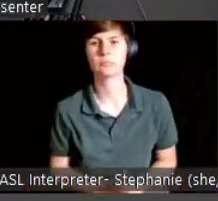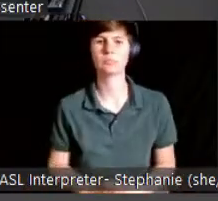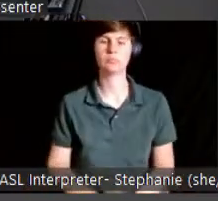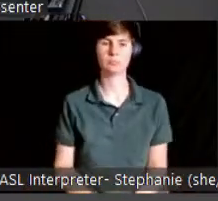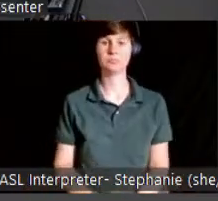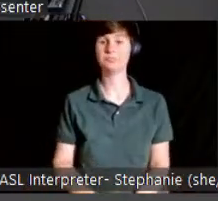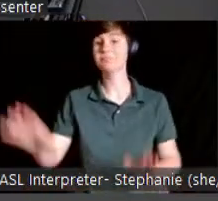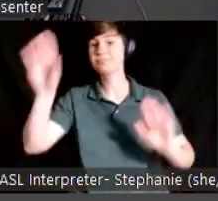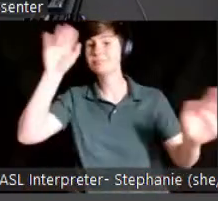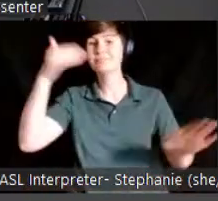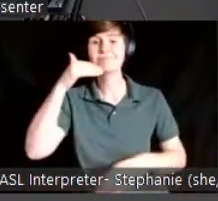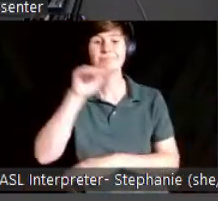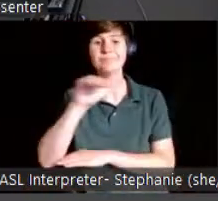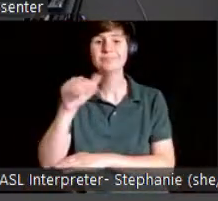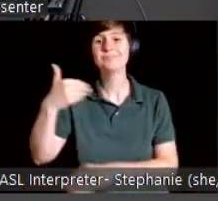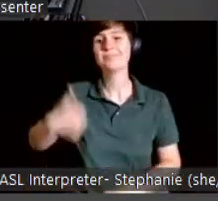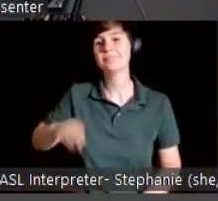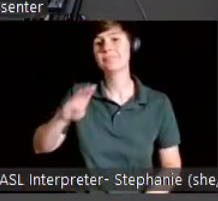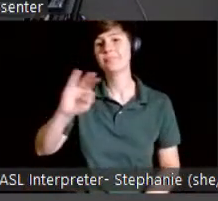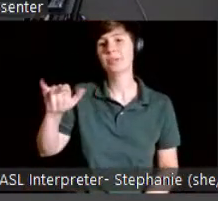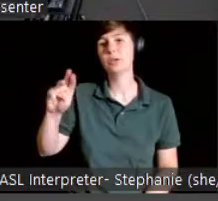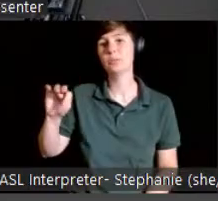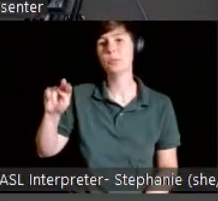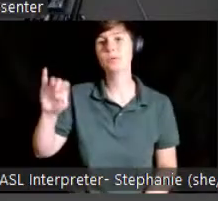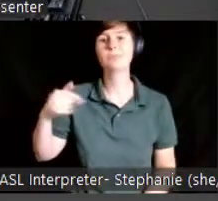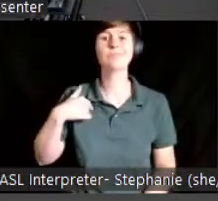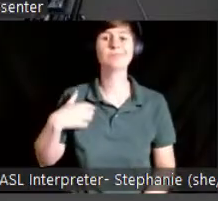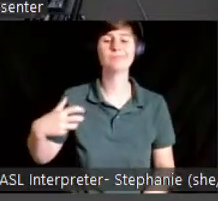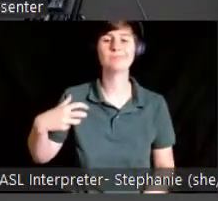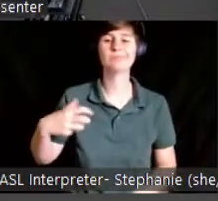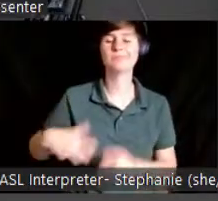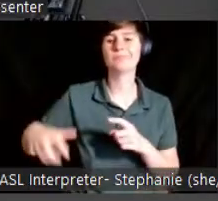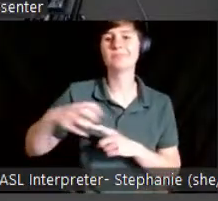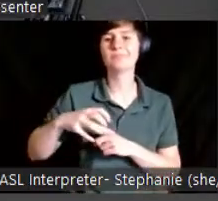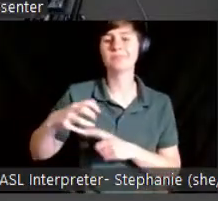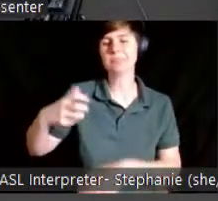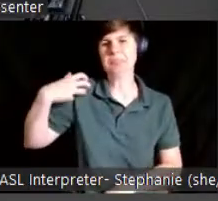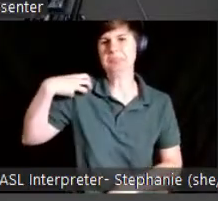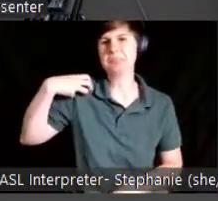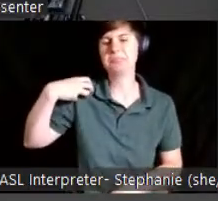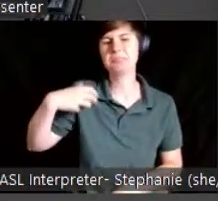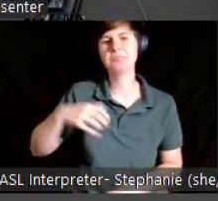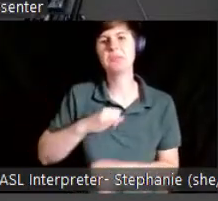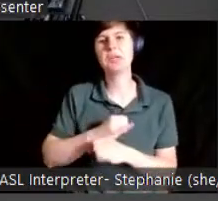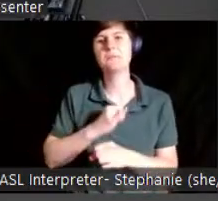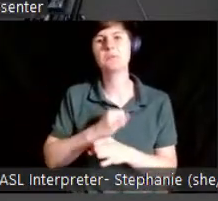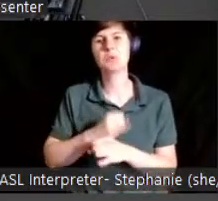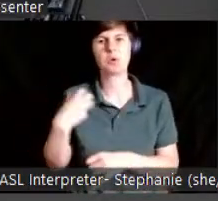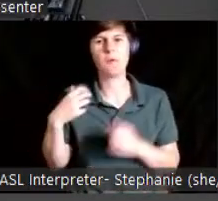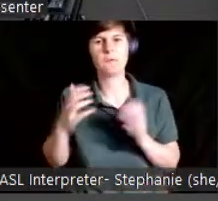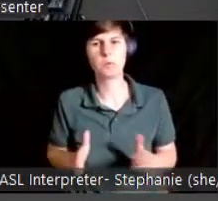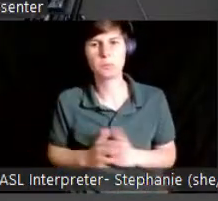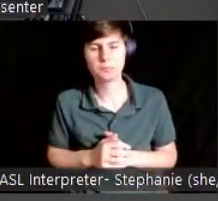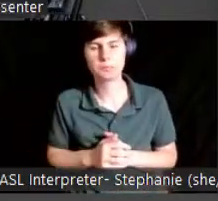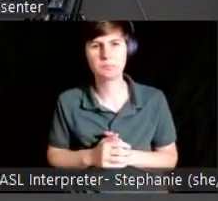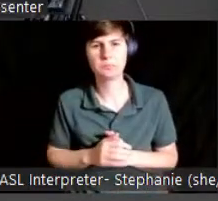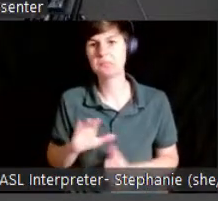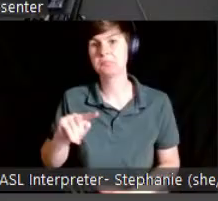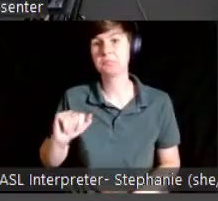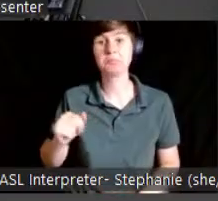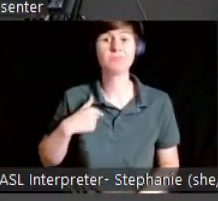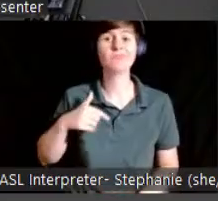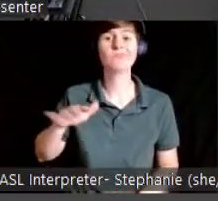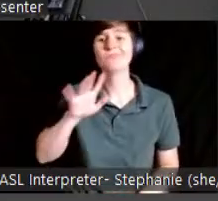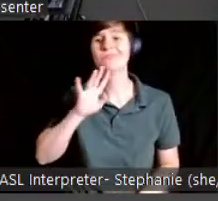Good afternoon. I'm Bill Mooney, the Chief Infrastructure Officer for the Chicago Transit Authority. I am a mid-40s white male